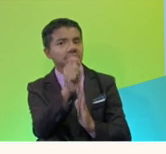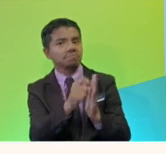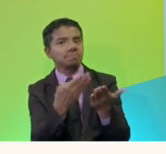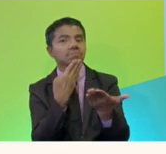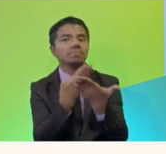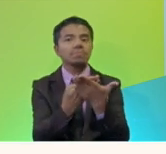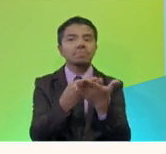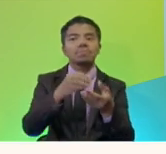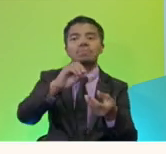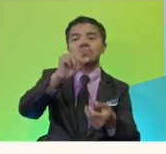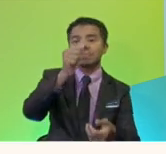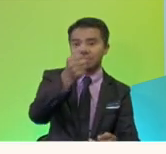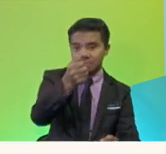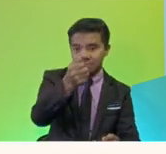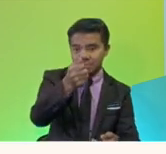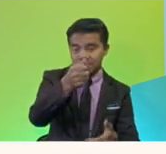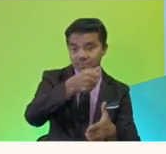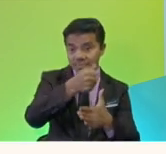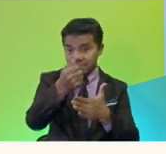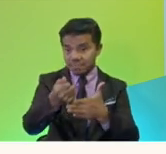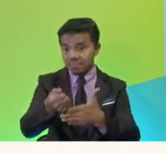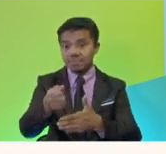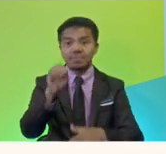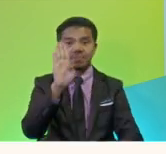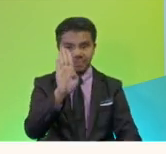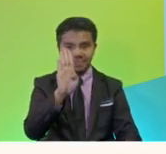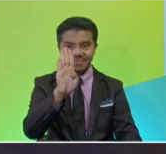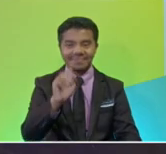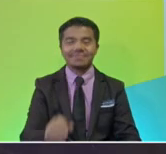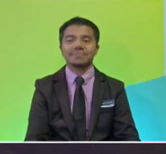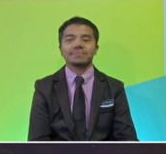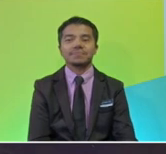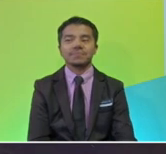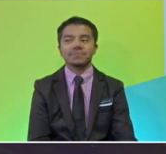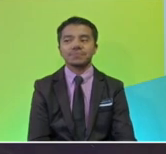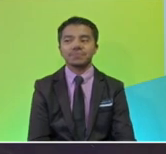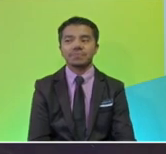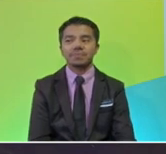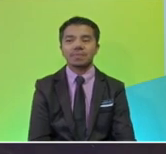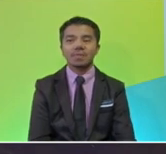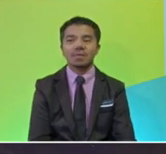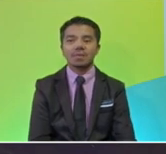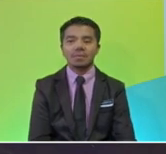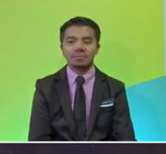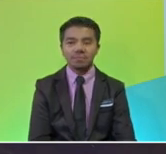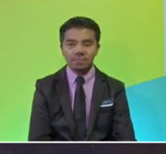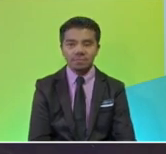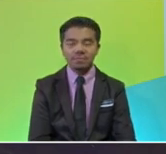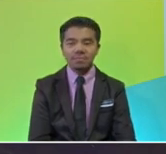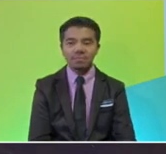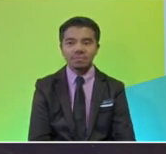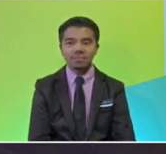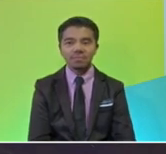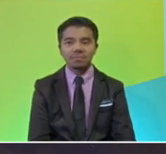to represent the picture there? Okay, and remember like what Mr. Warwick just shared with us, we have to analyse the picture. Yes,